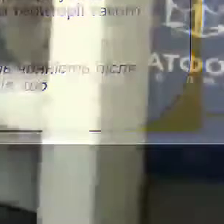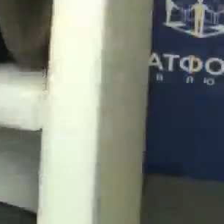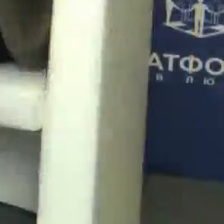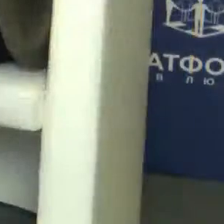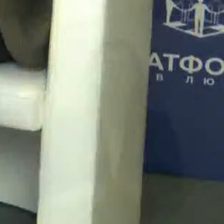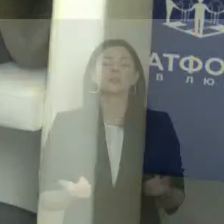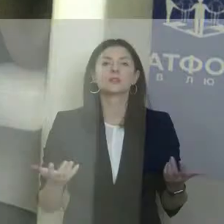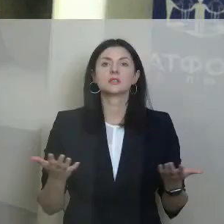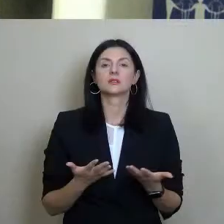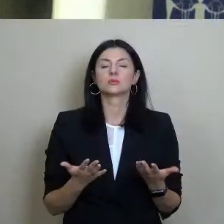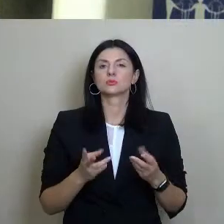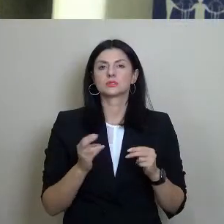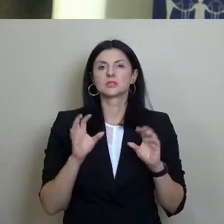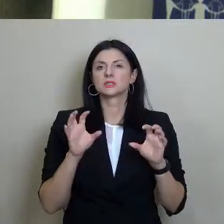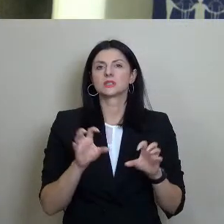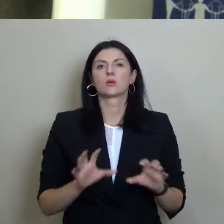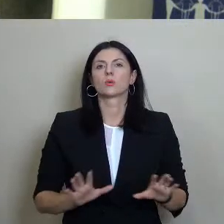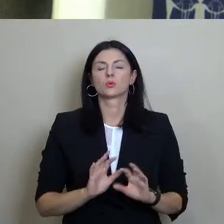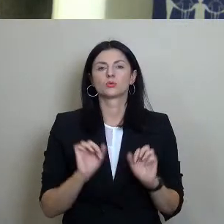the city, and